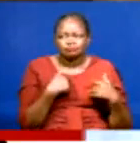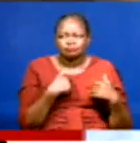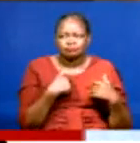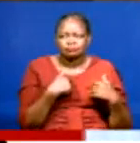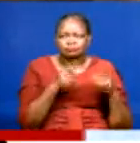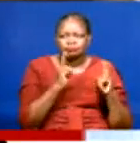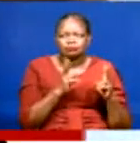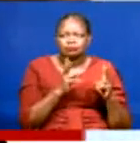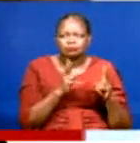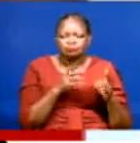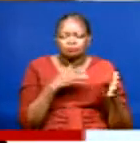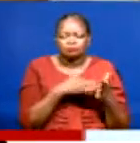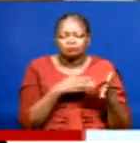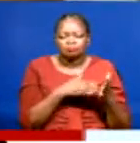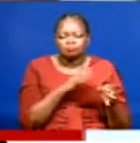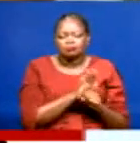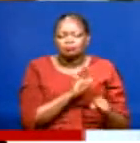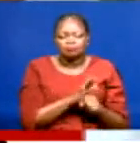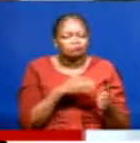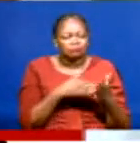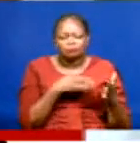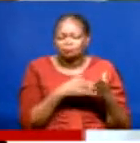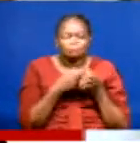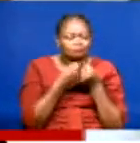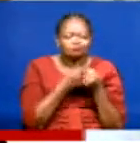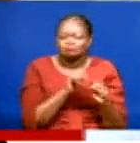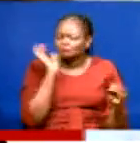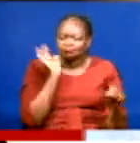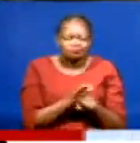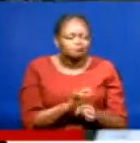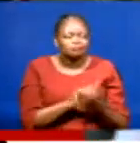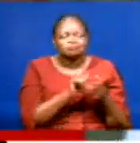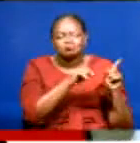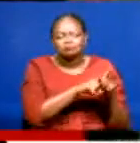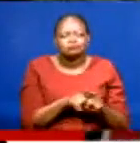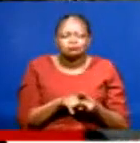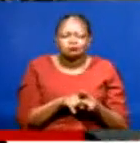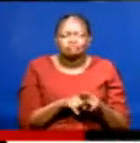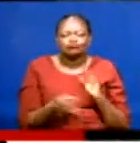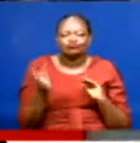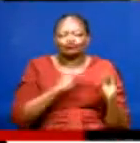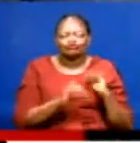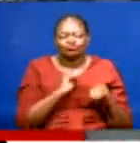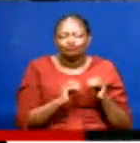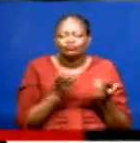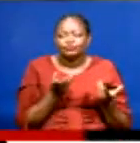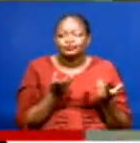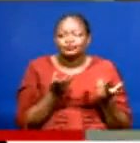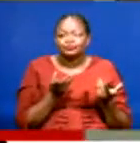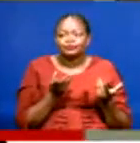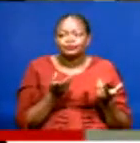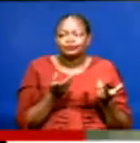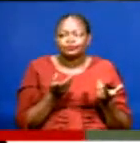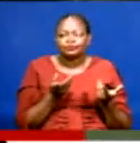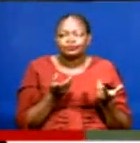many obstacles and challenges that also contribute into the quality